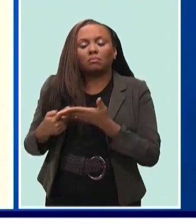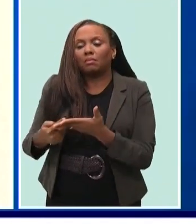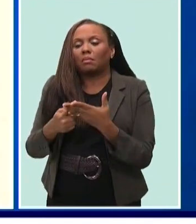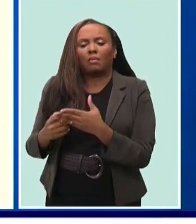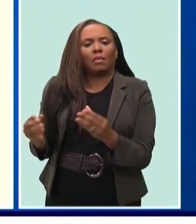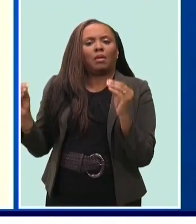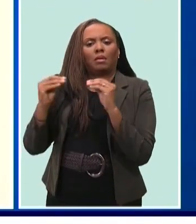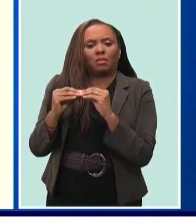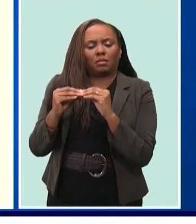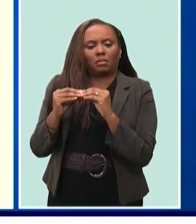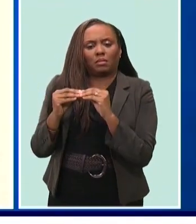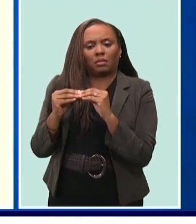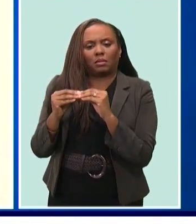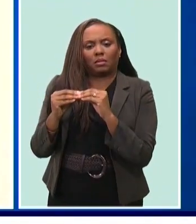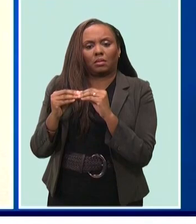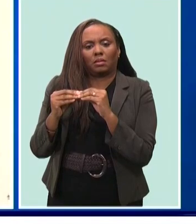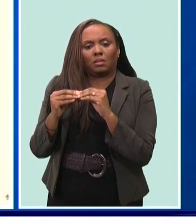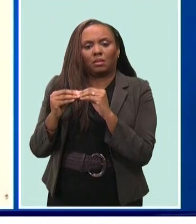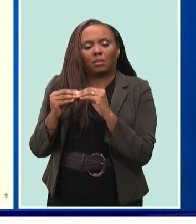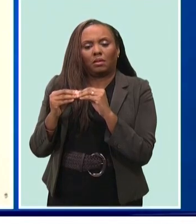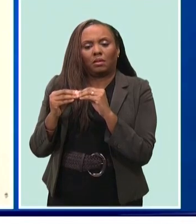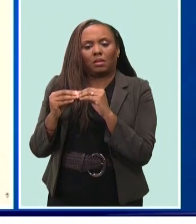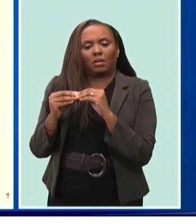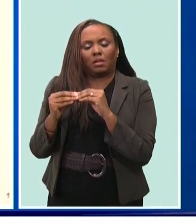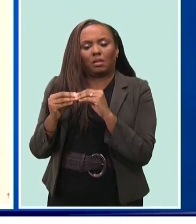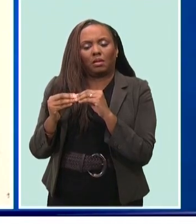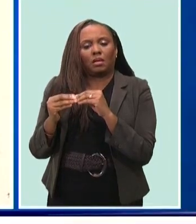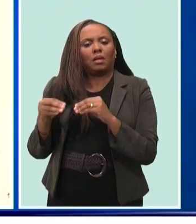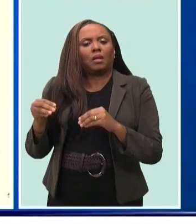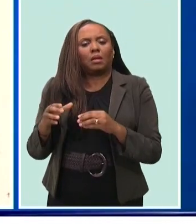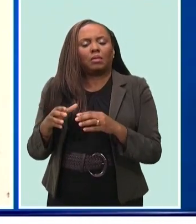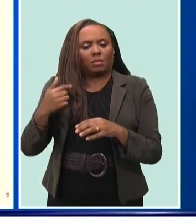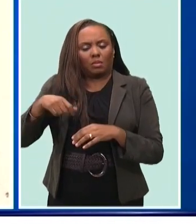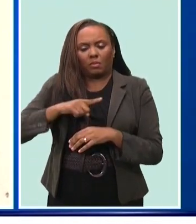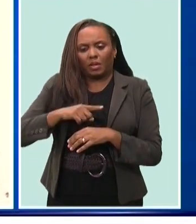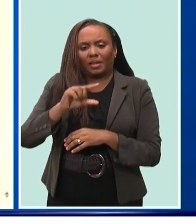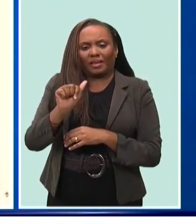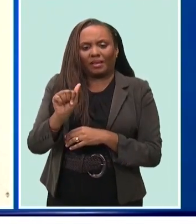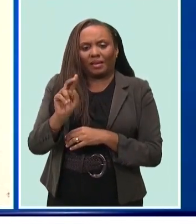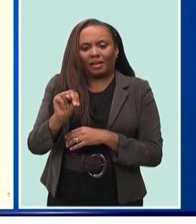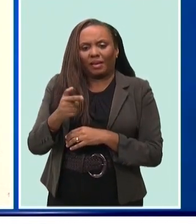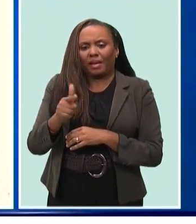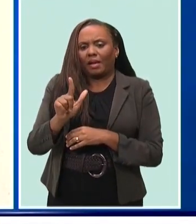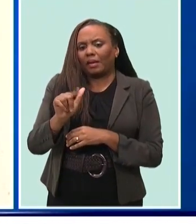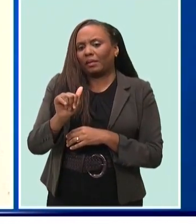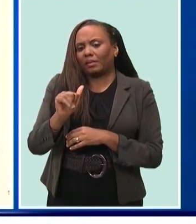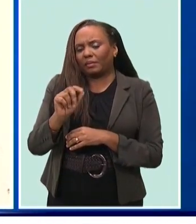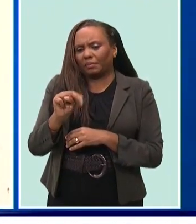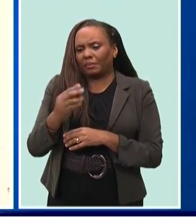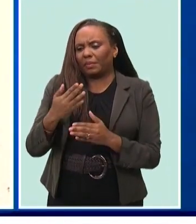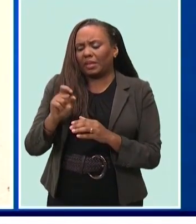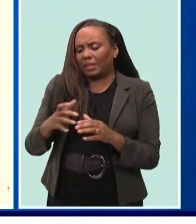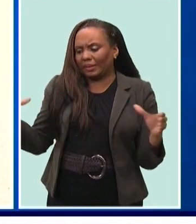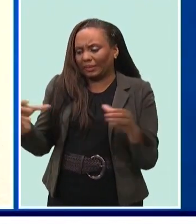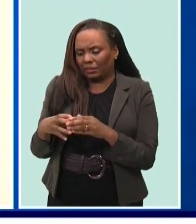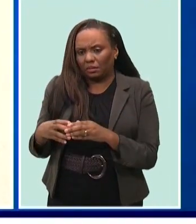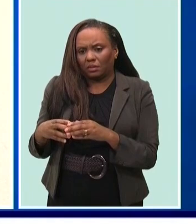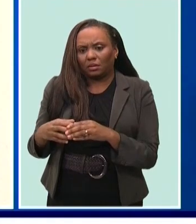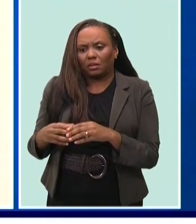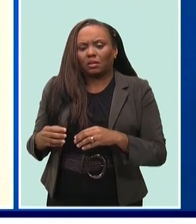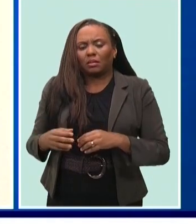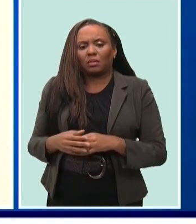collectively as members of the clergy in the Anglican Church. But certainly we find that people are now moving